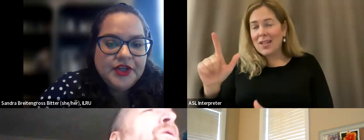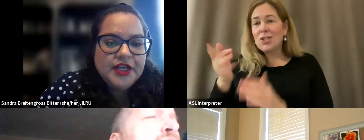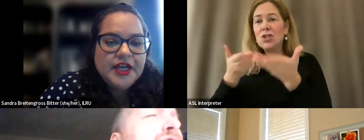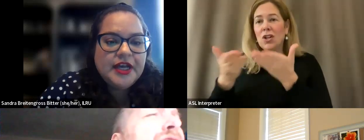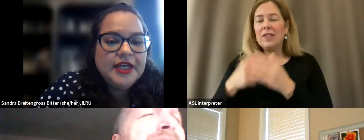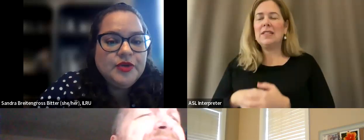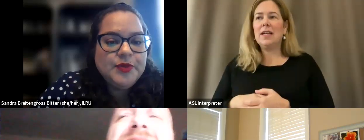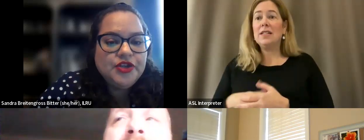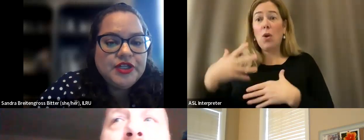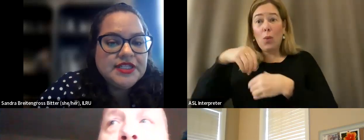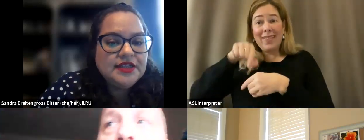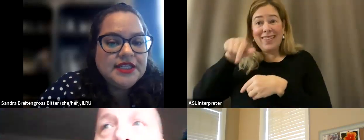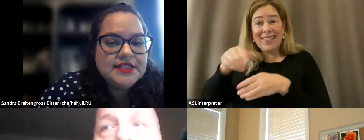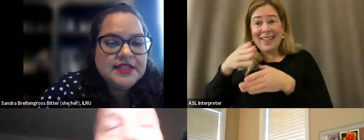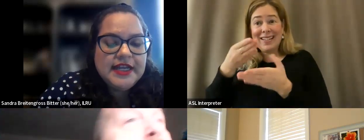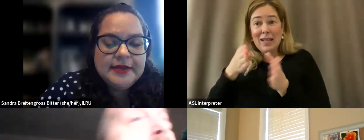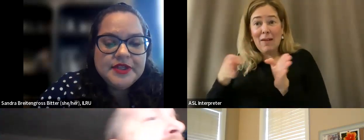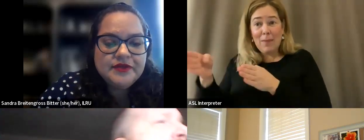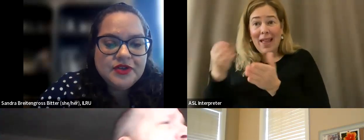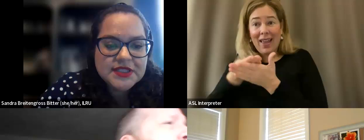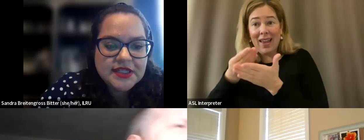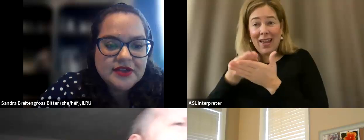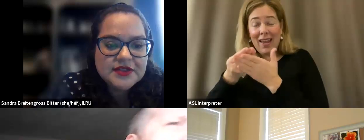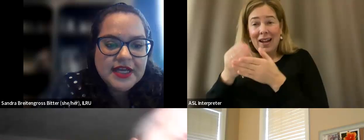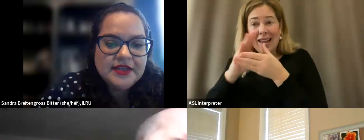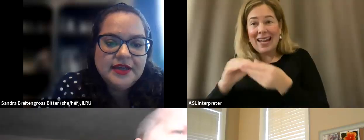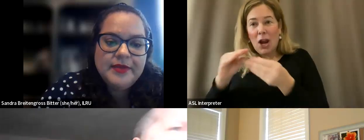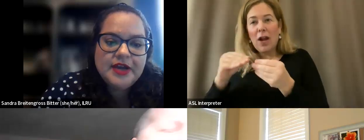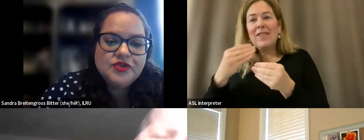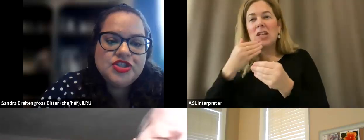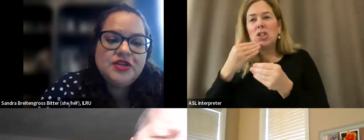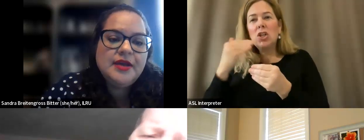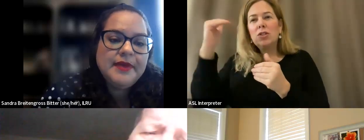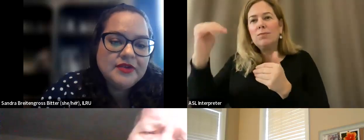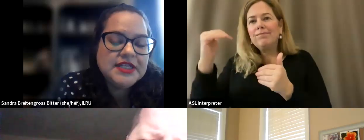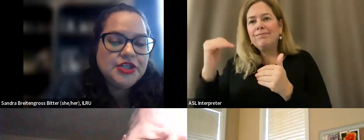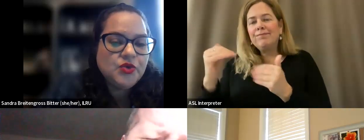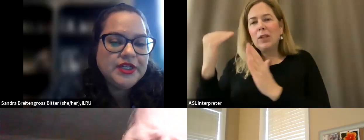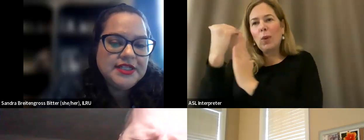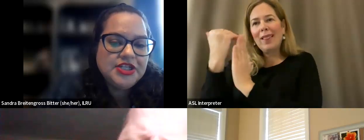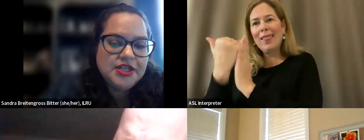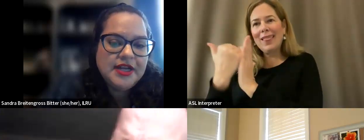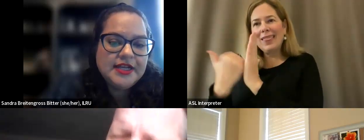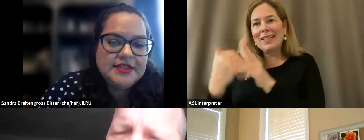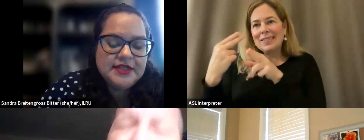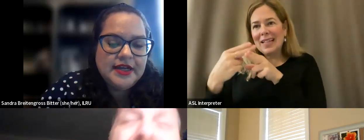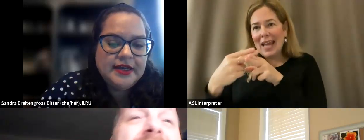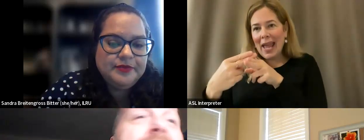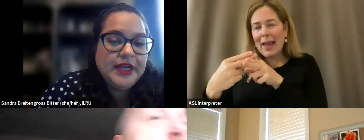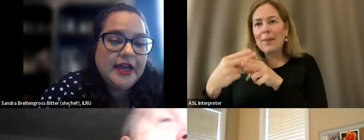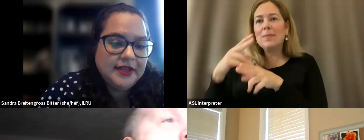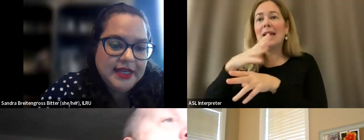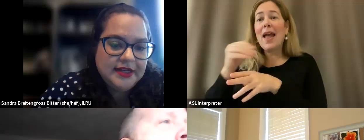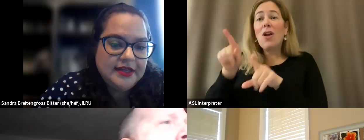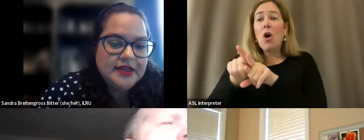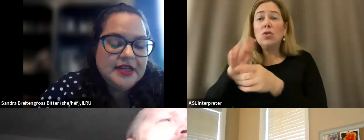narrative, it would be good to list the names of those SILs and the amounts each organization has